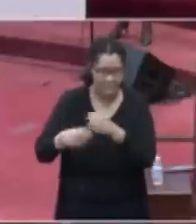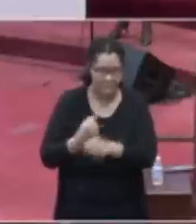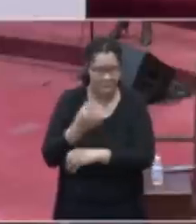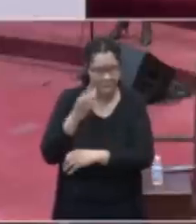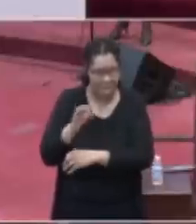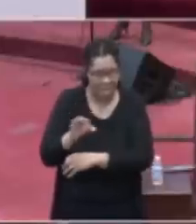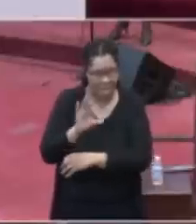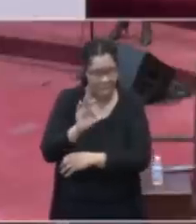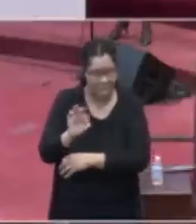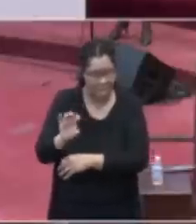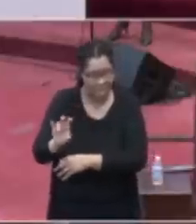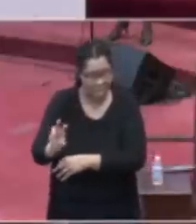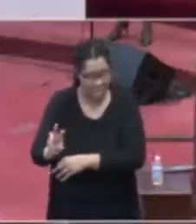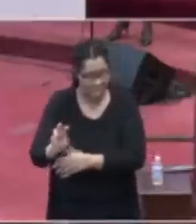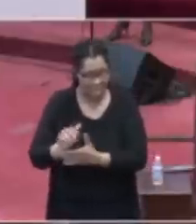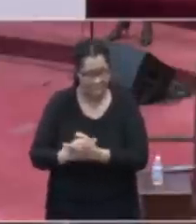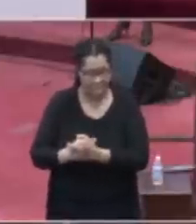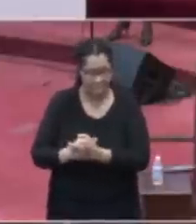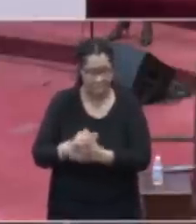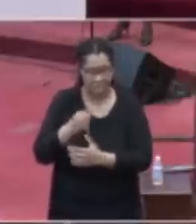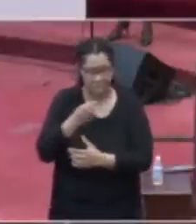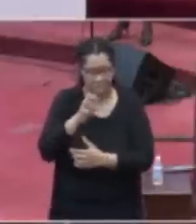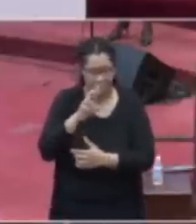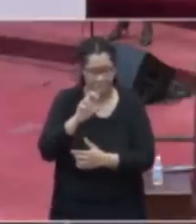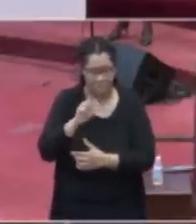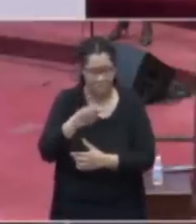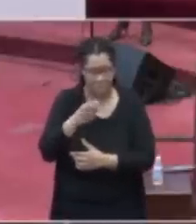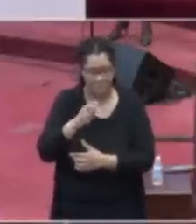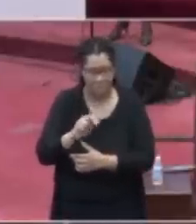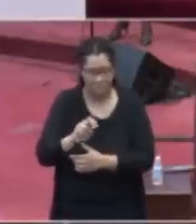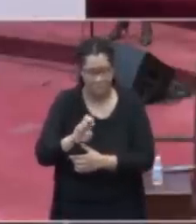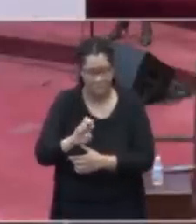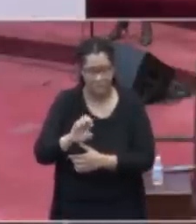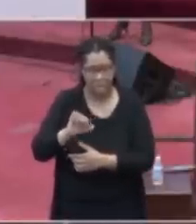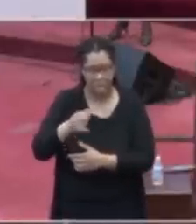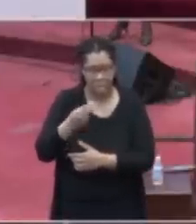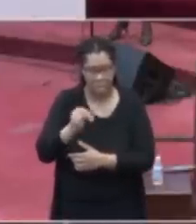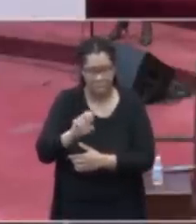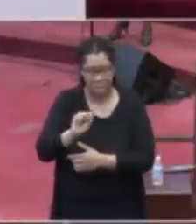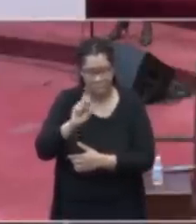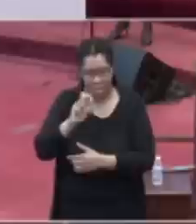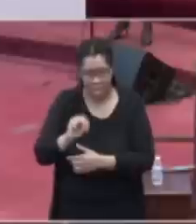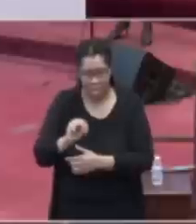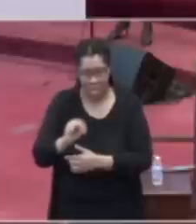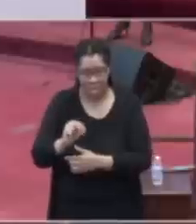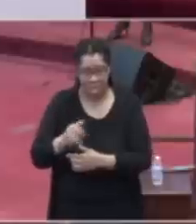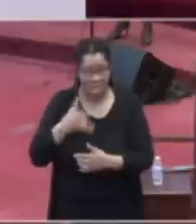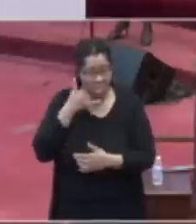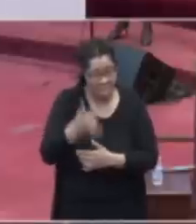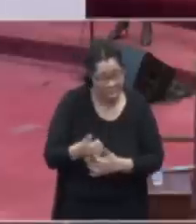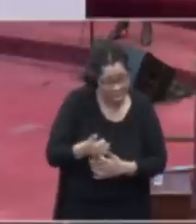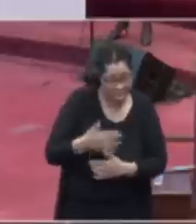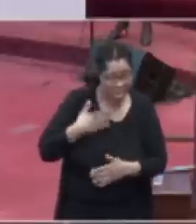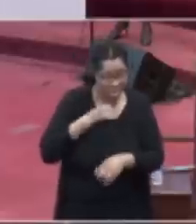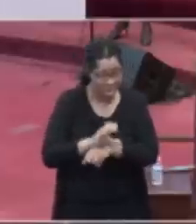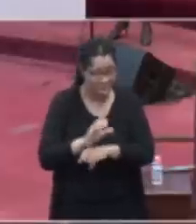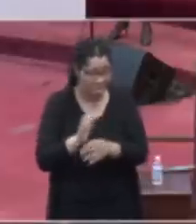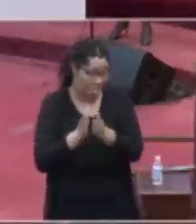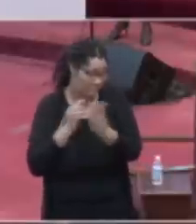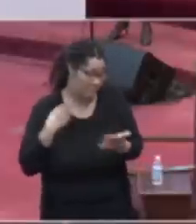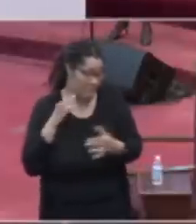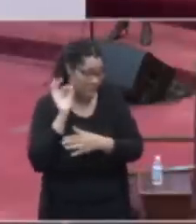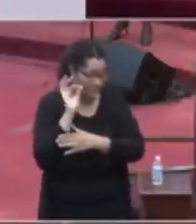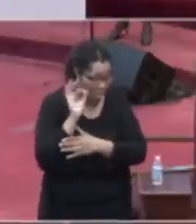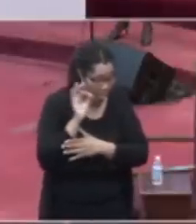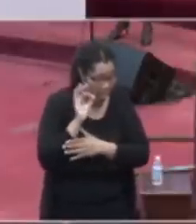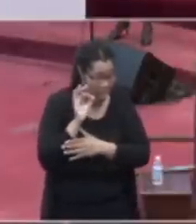when George Johnson called down to Shiloh and asked if I could just come preach at this vacant